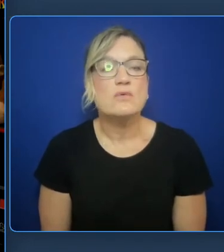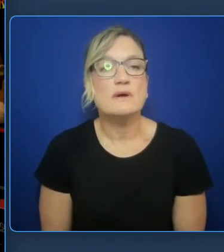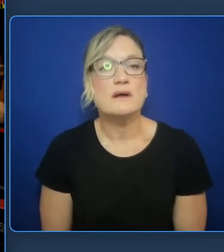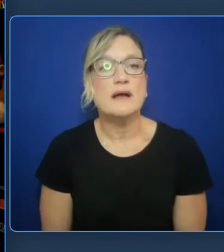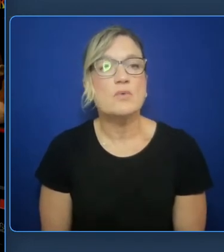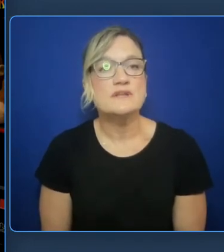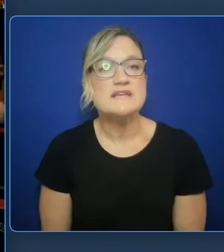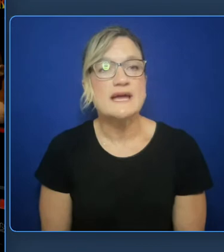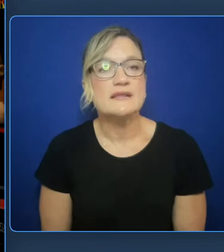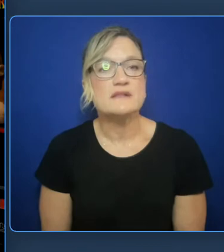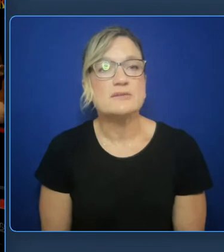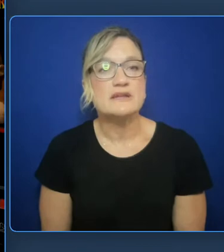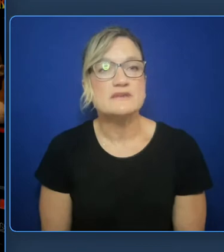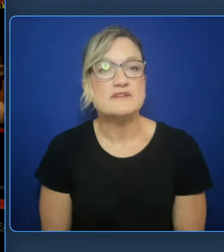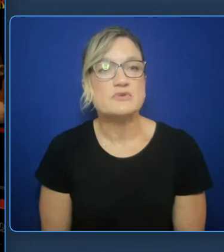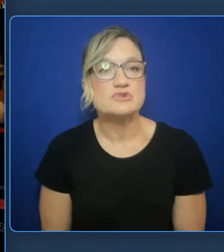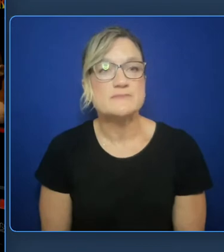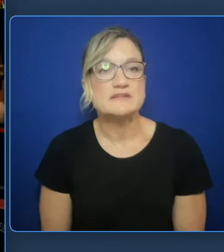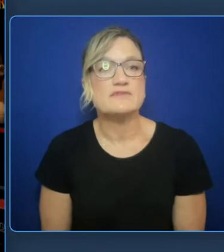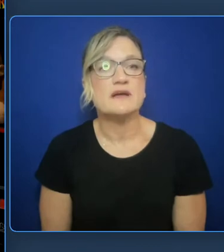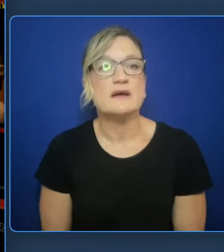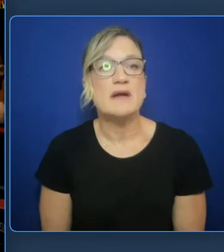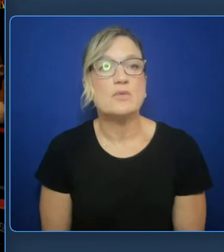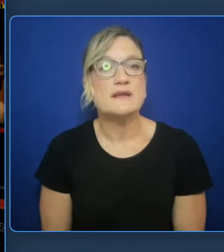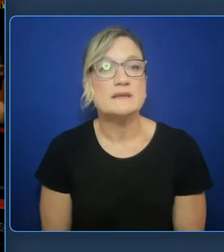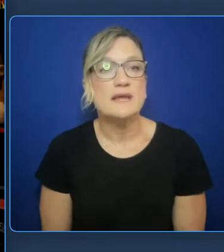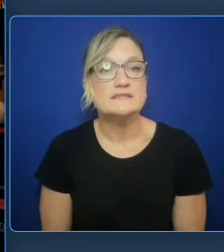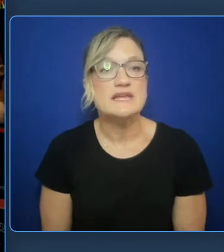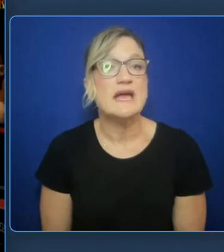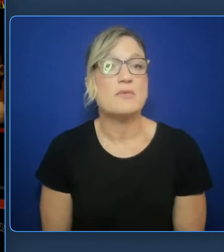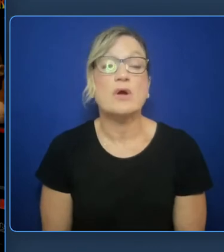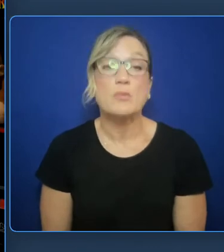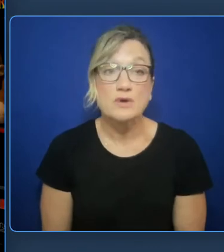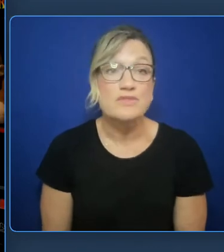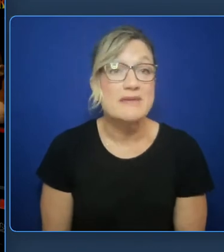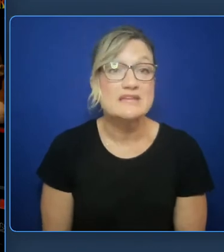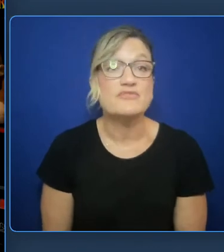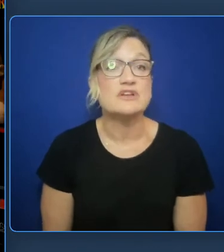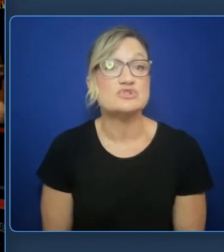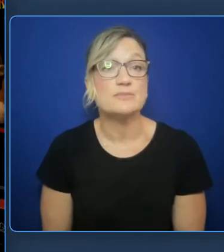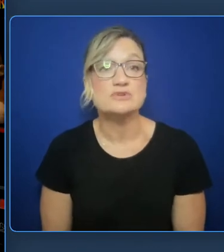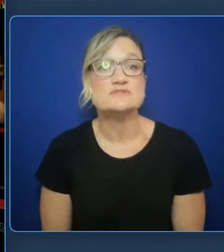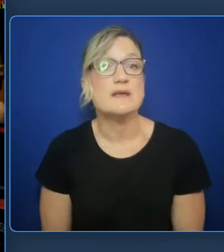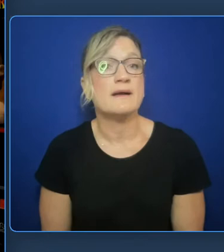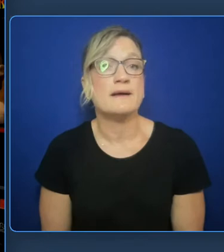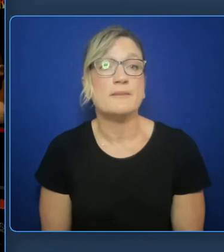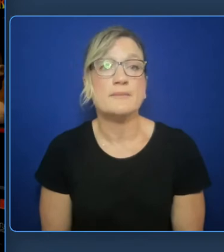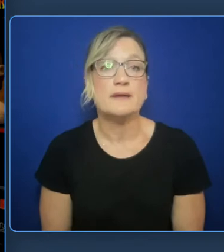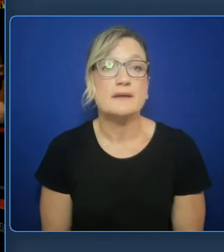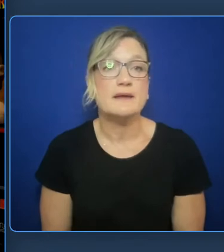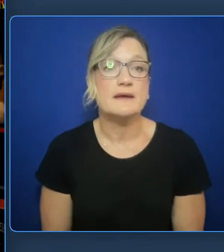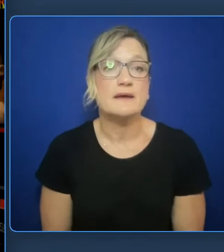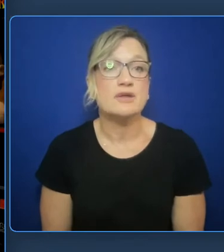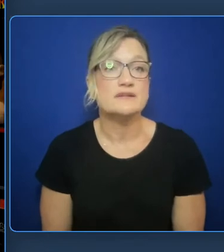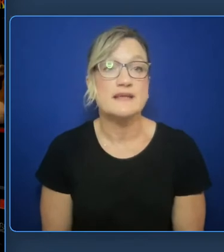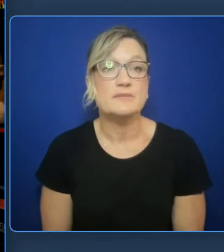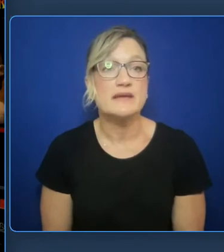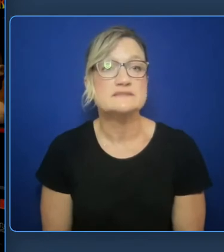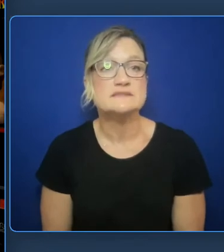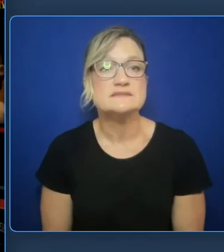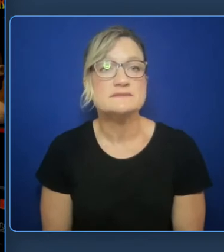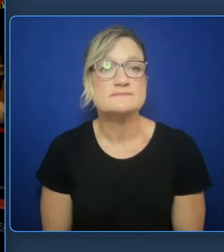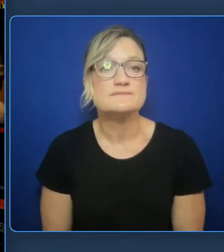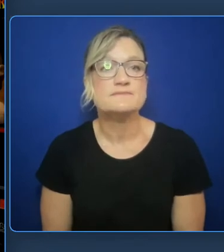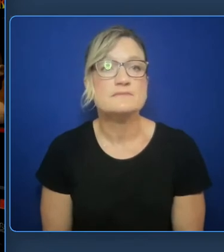So I wanted to add a little bit of different perspective. I work in AT, I work with many different interpreters on a